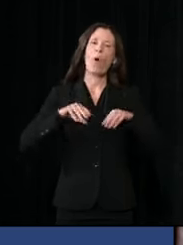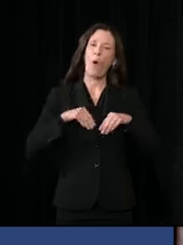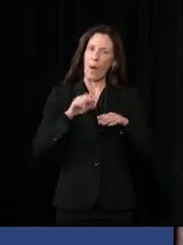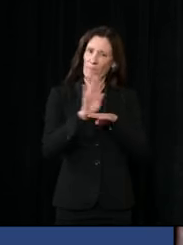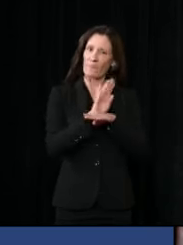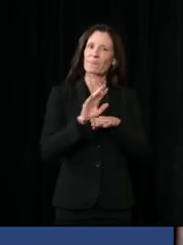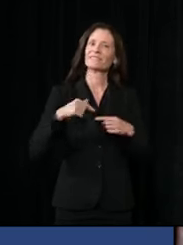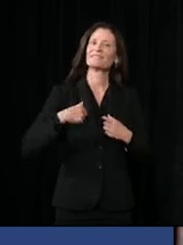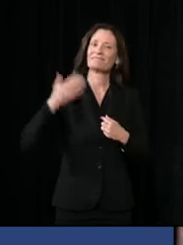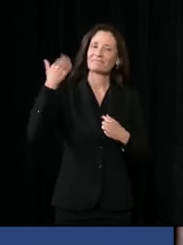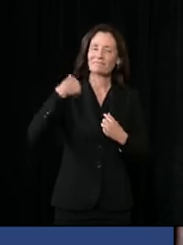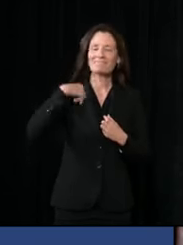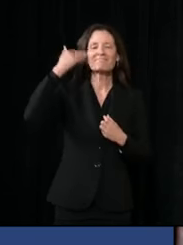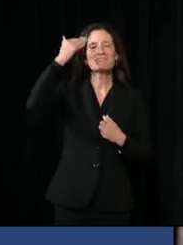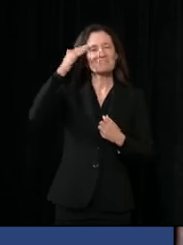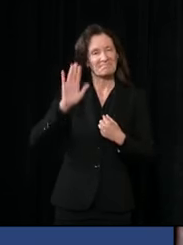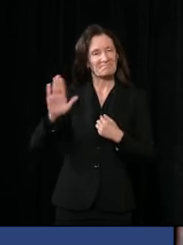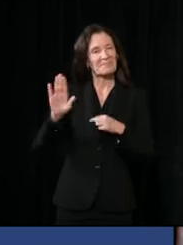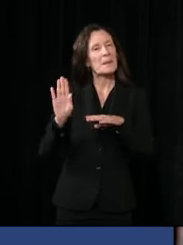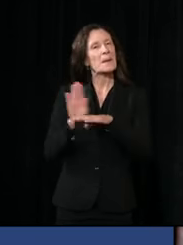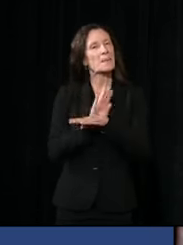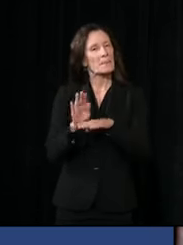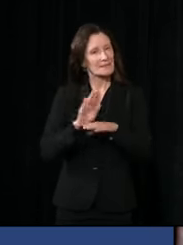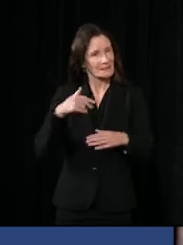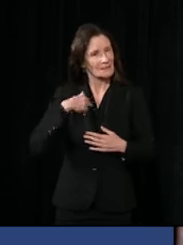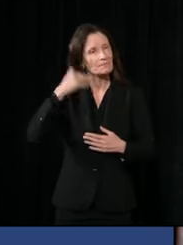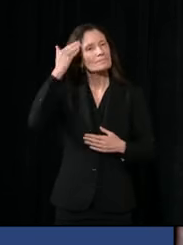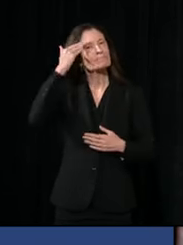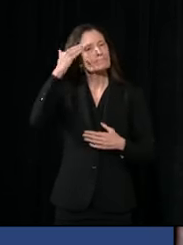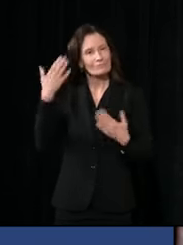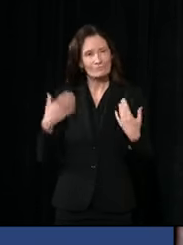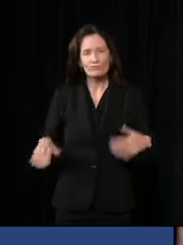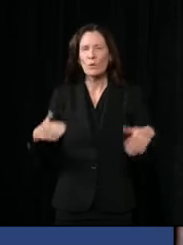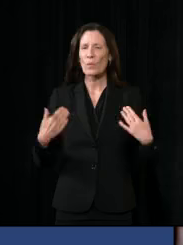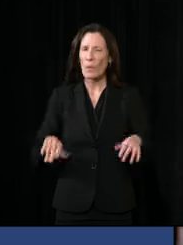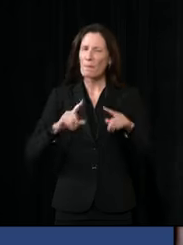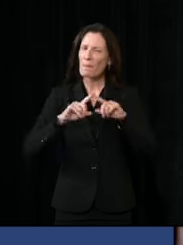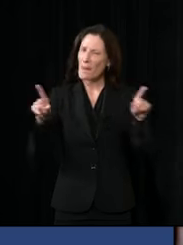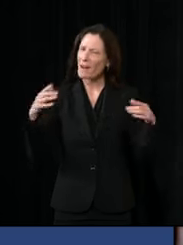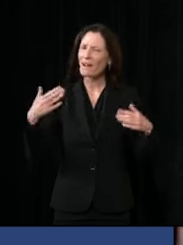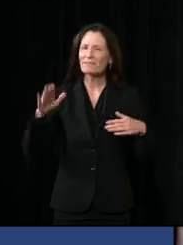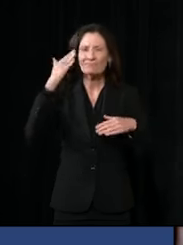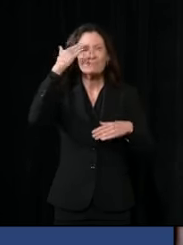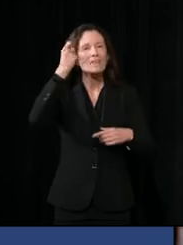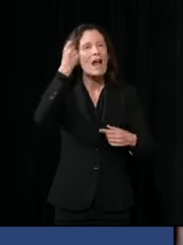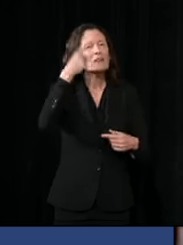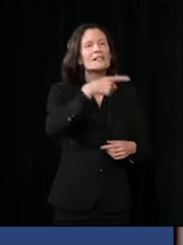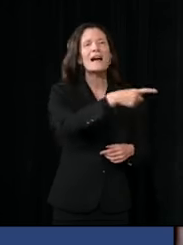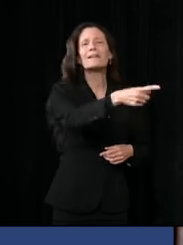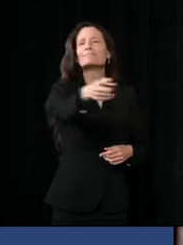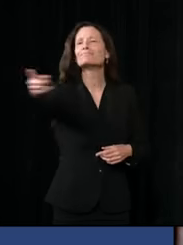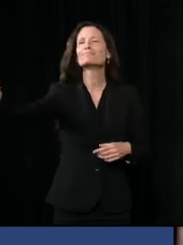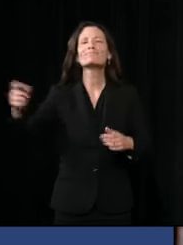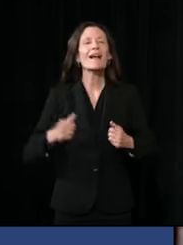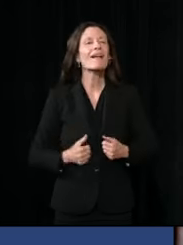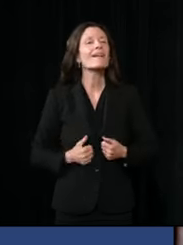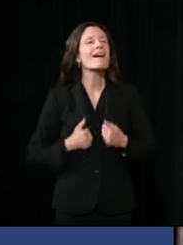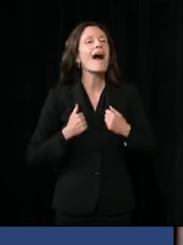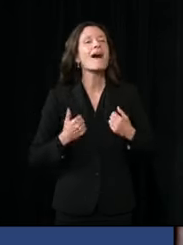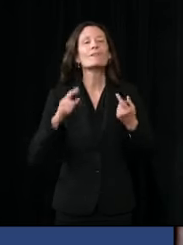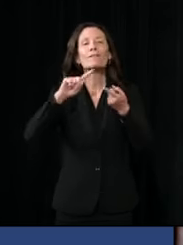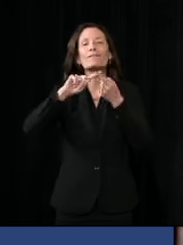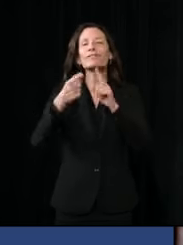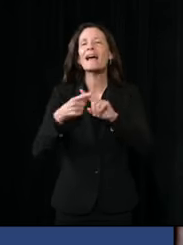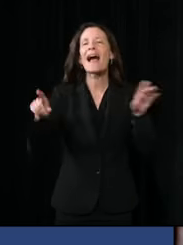paycheck. It's a way of life. It's a family. It's a group of people you spend more time with than anyone else. It's a